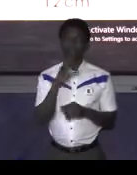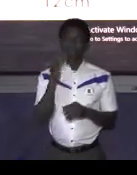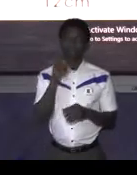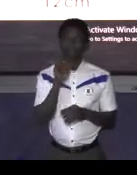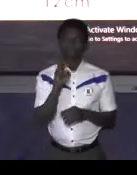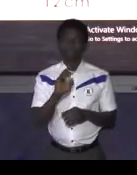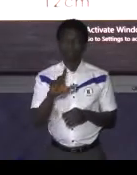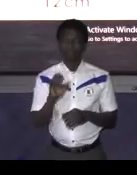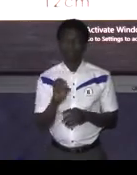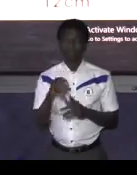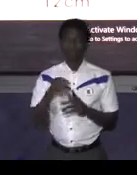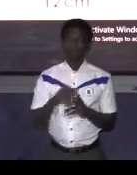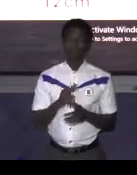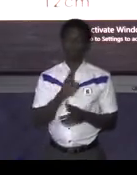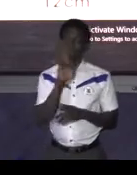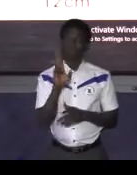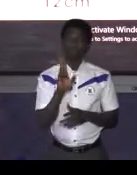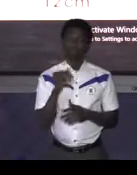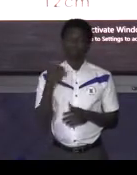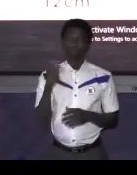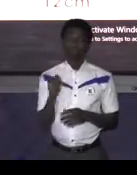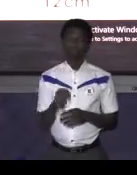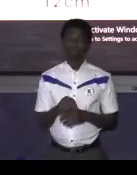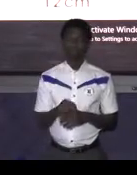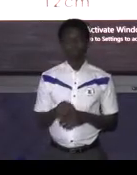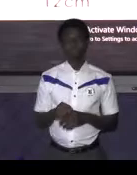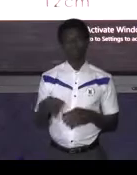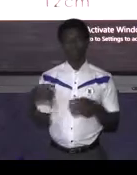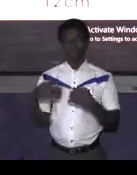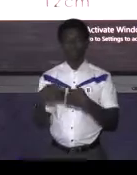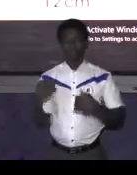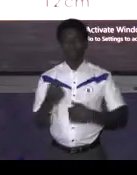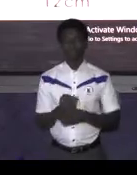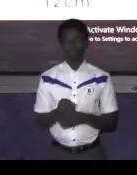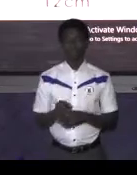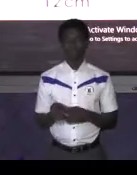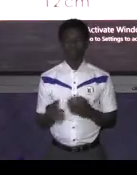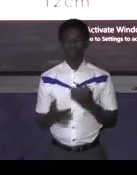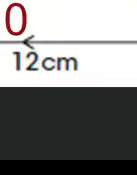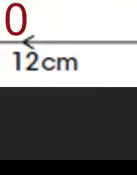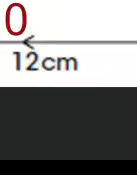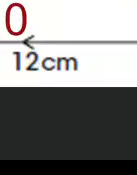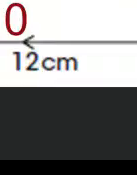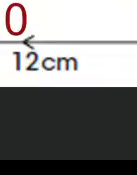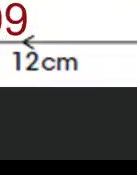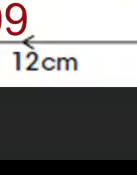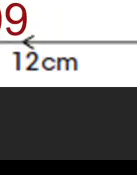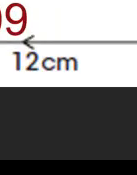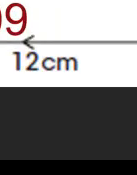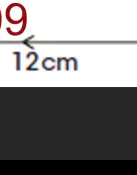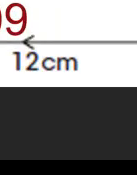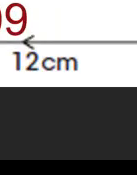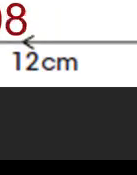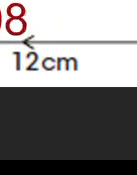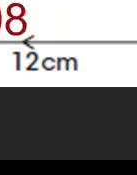formula or you can use the splitting technique. You have 20 seconds. Begin.